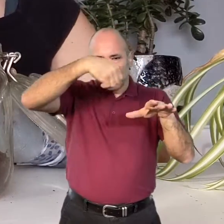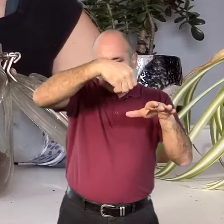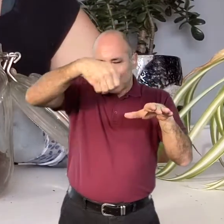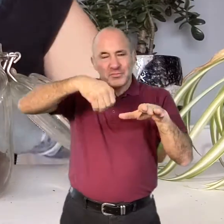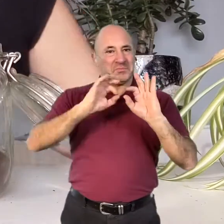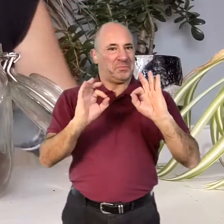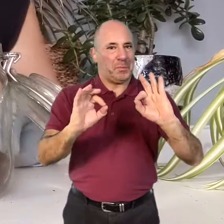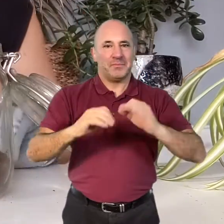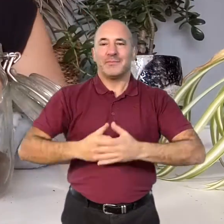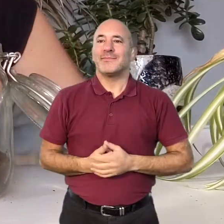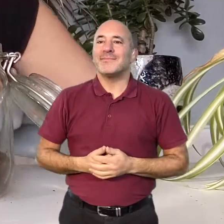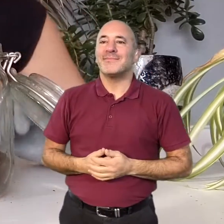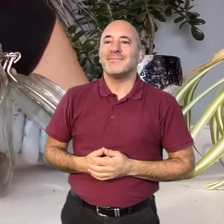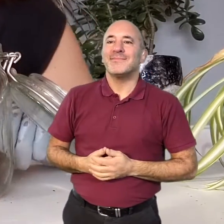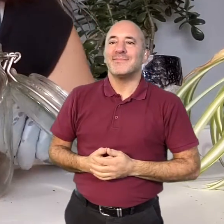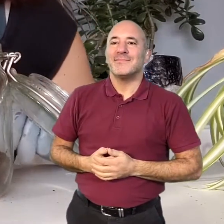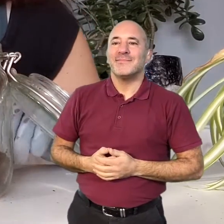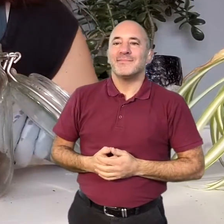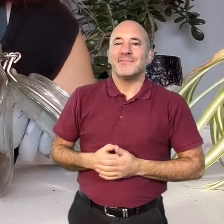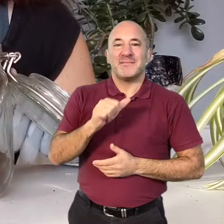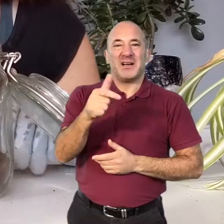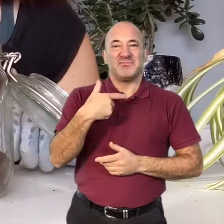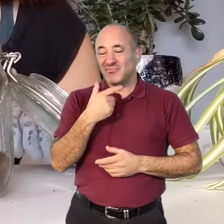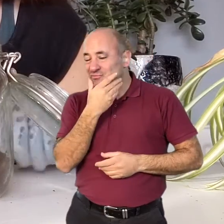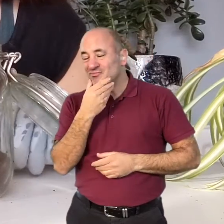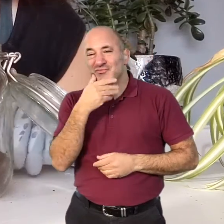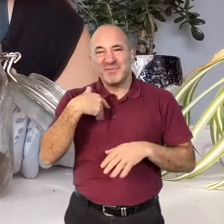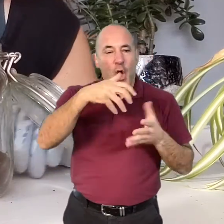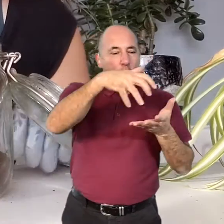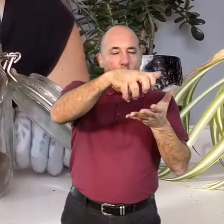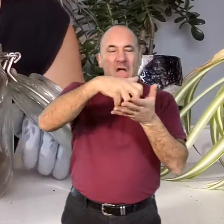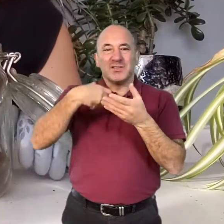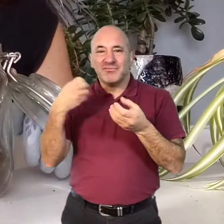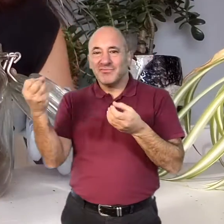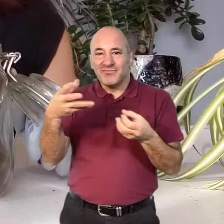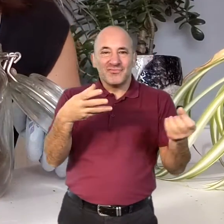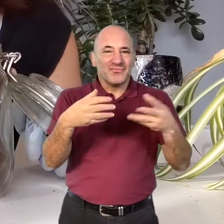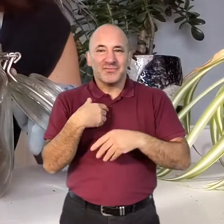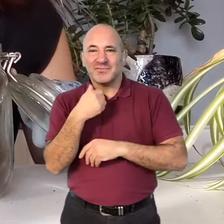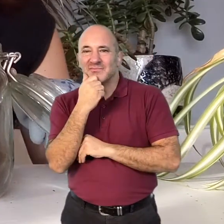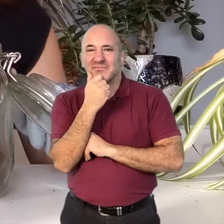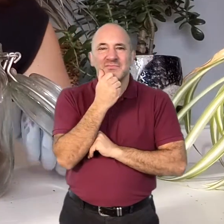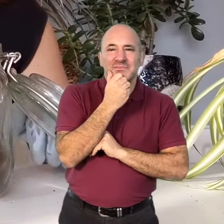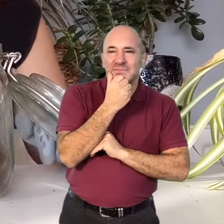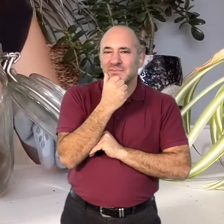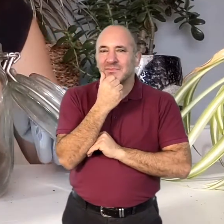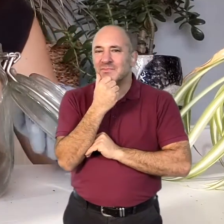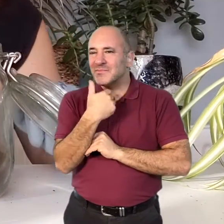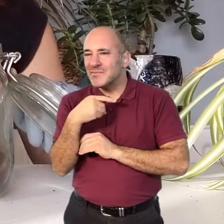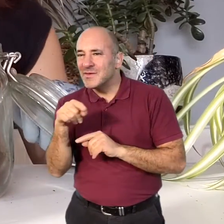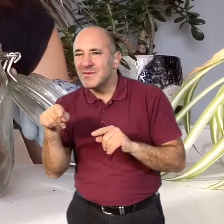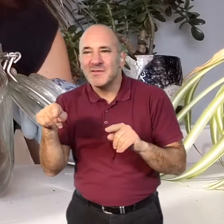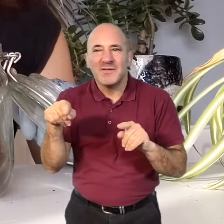jar. And then the next thing you want to do is start adding in some of